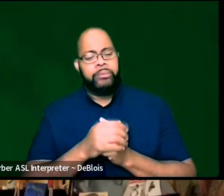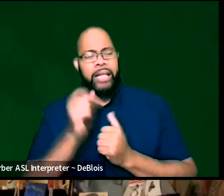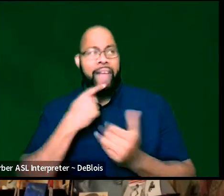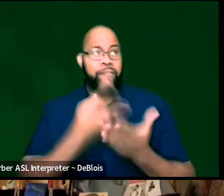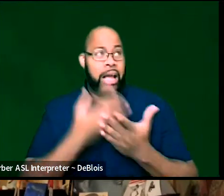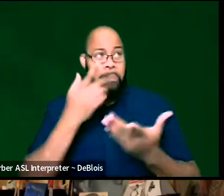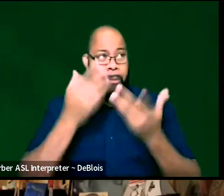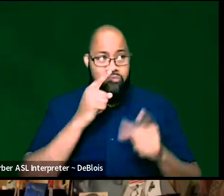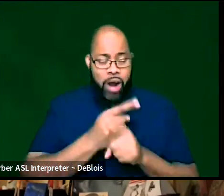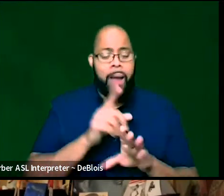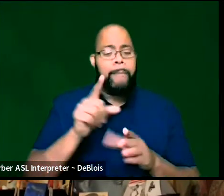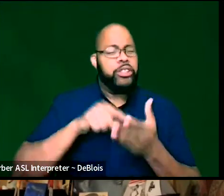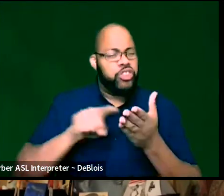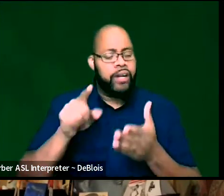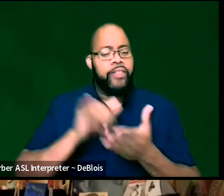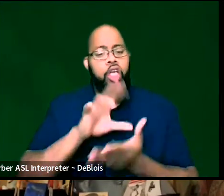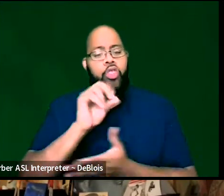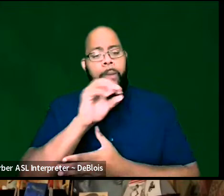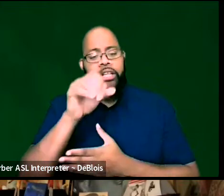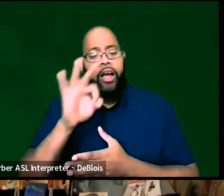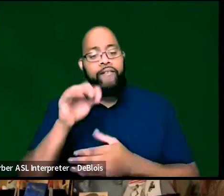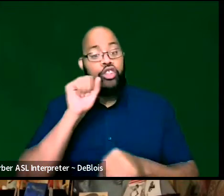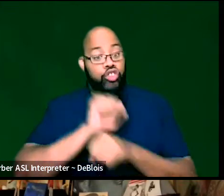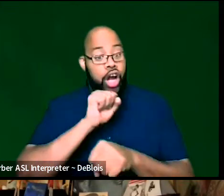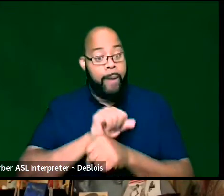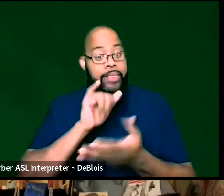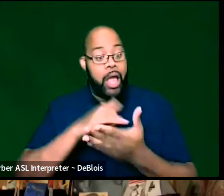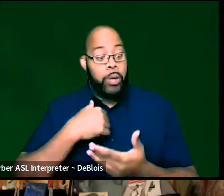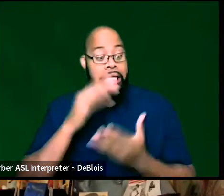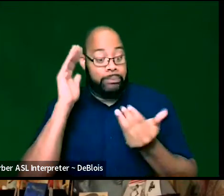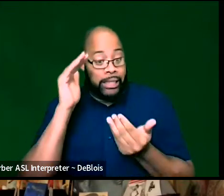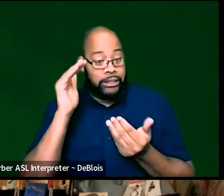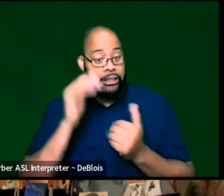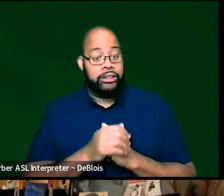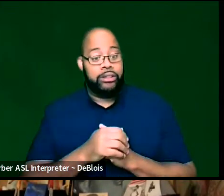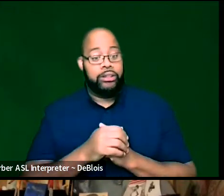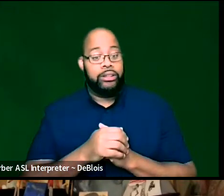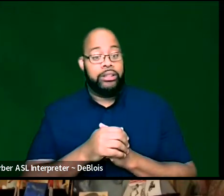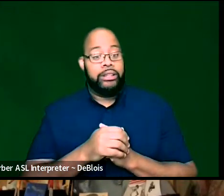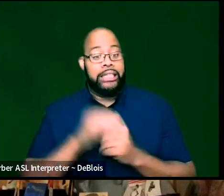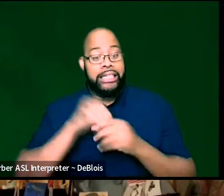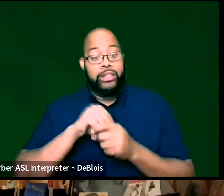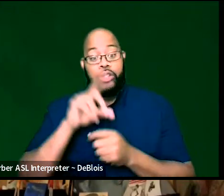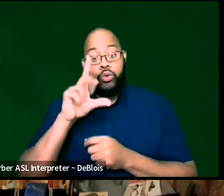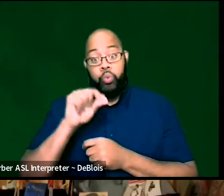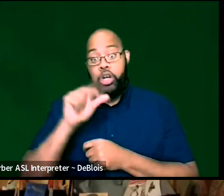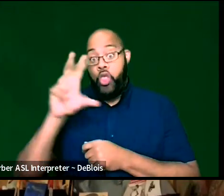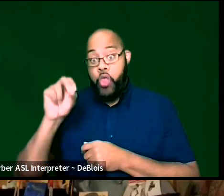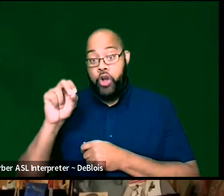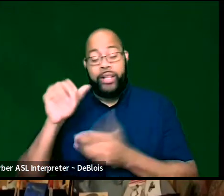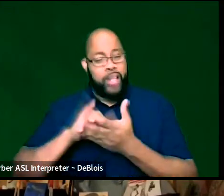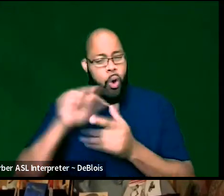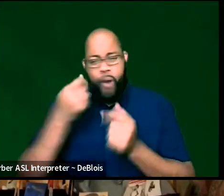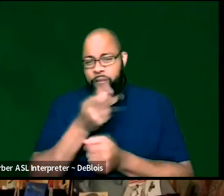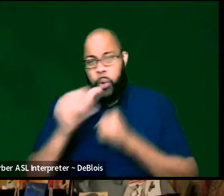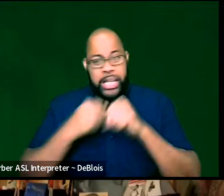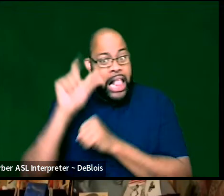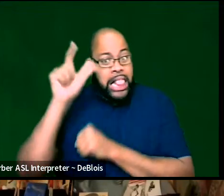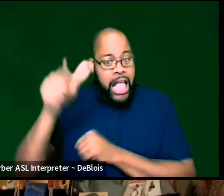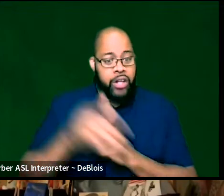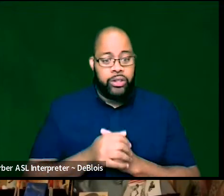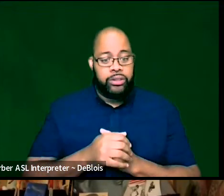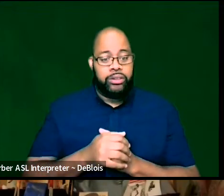me, but 30% of the jobs that we're expecting in 2030, so that's only a few years down the